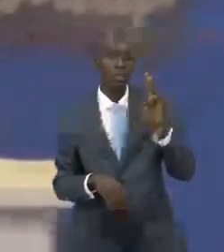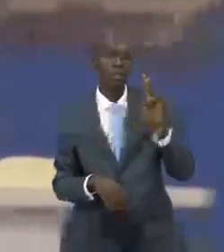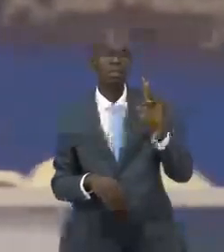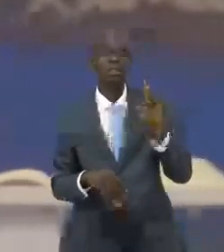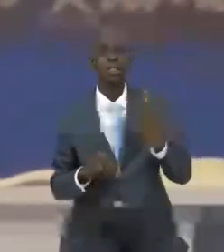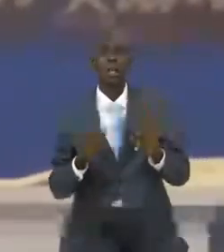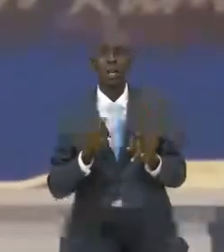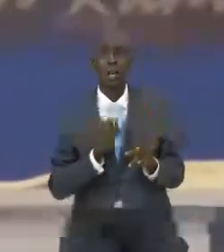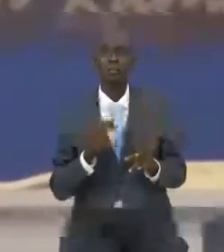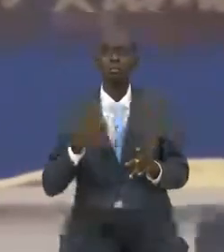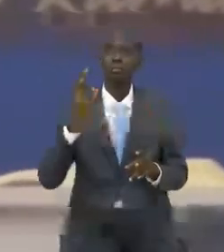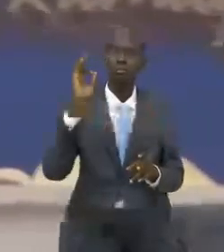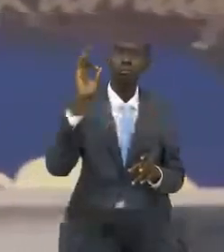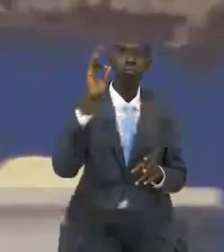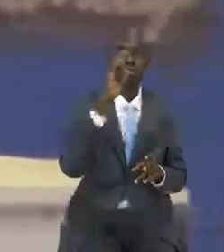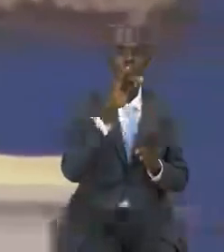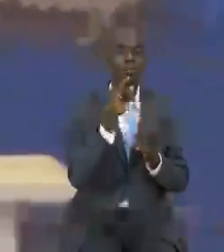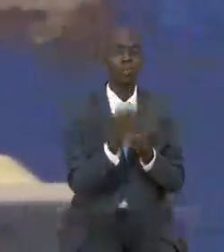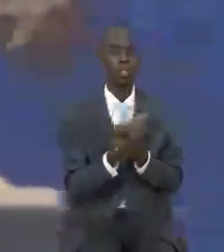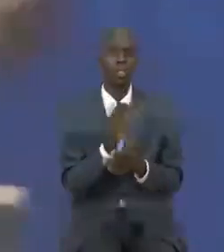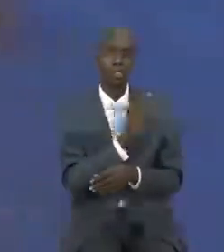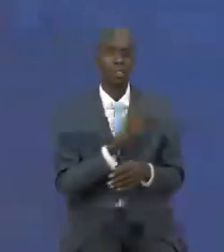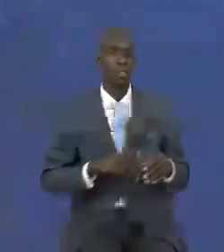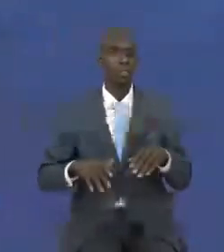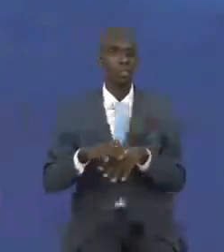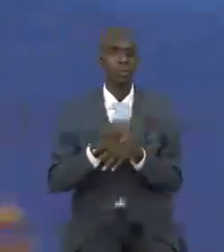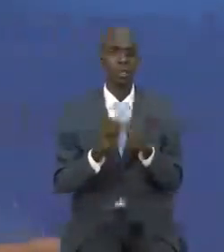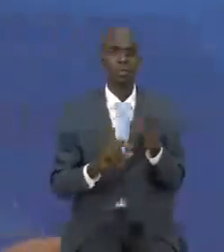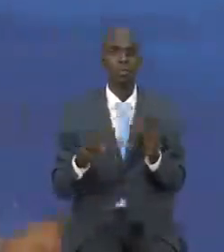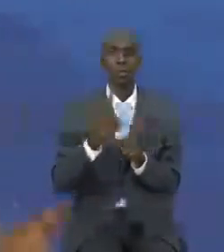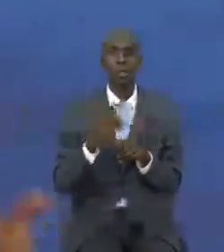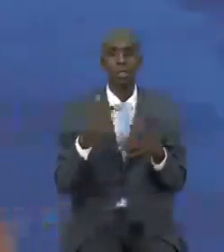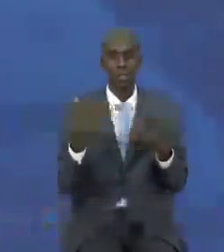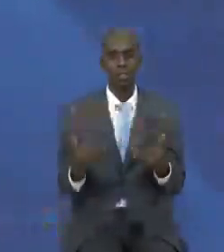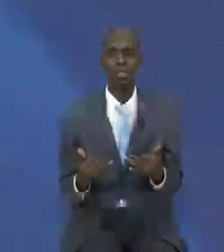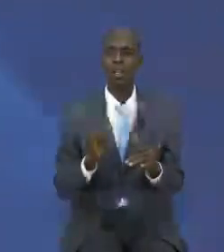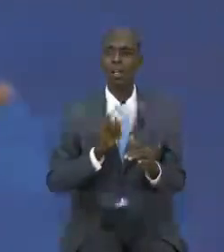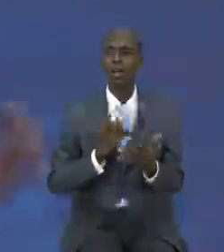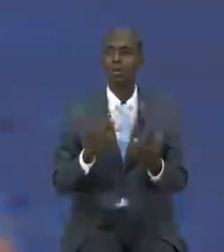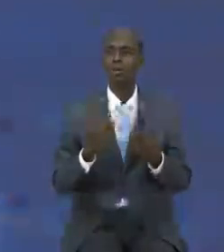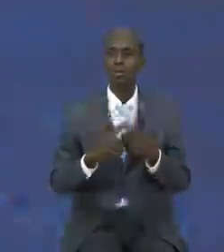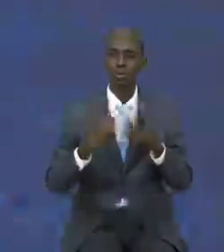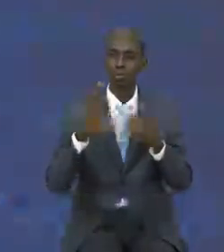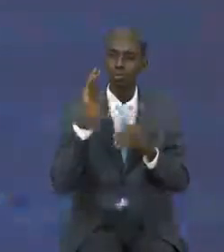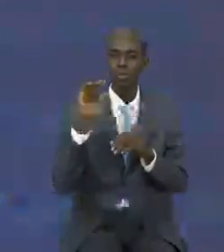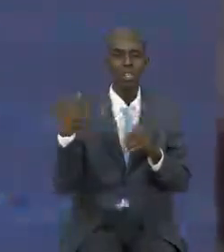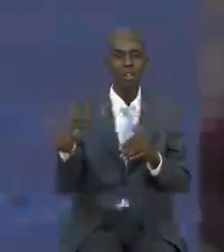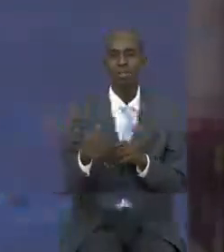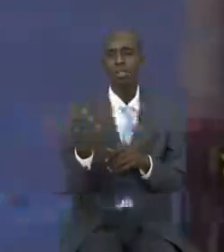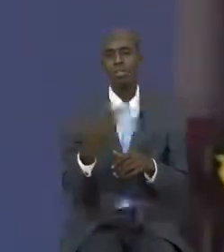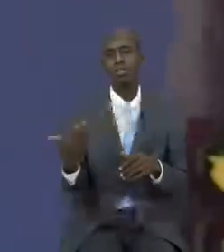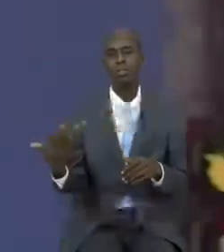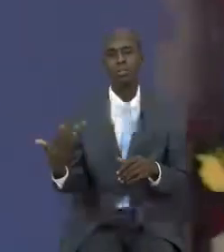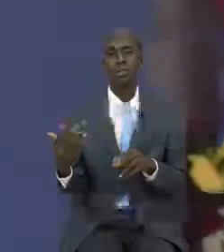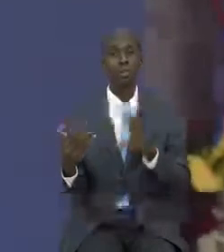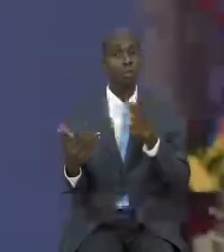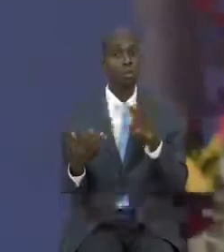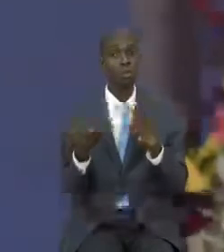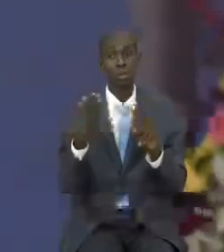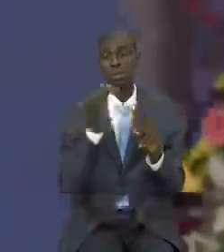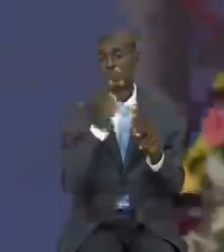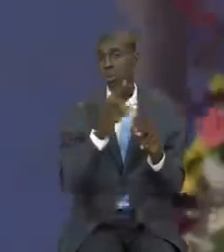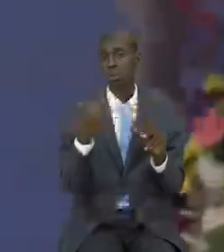that kingdom everywhere. They say, I want another subject. There's no other subject. Here is the